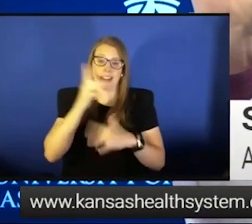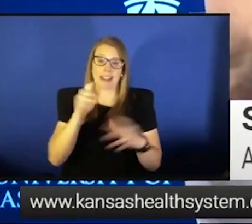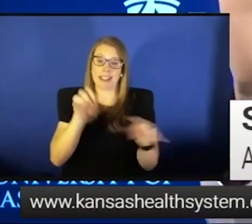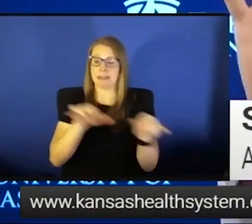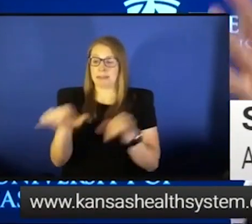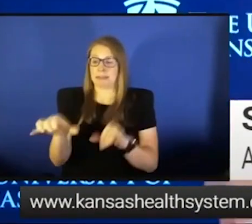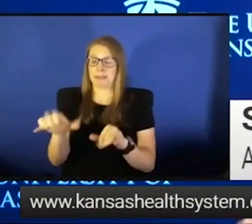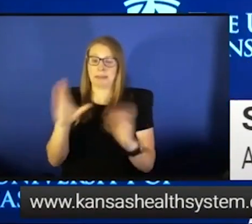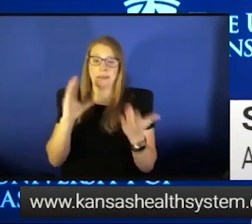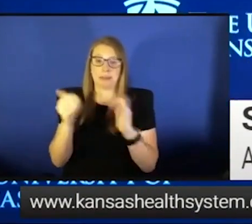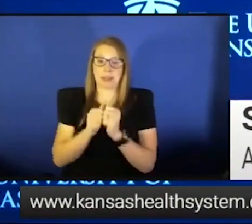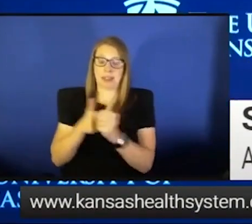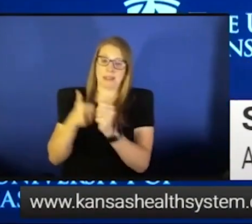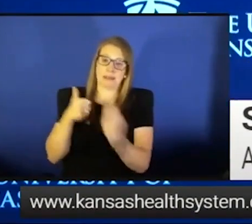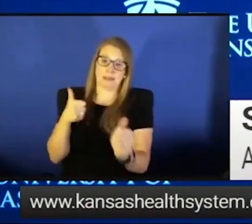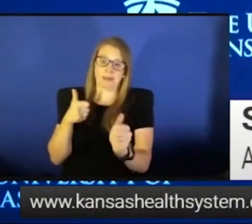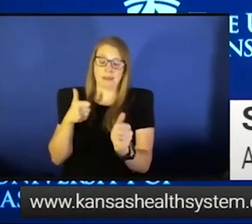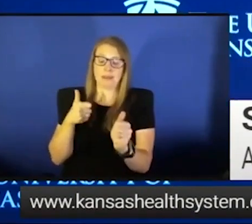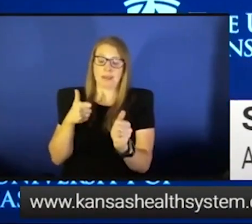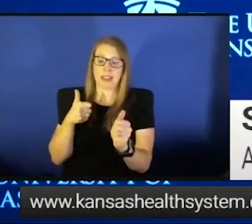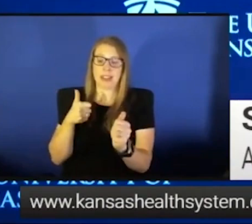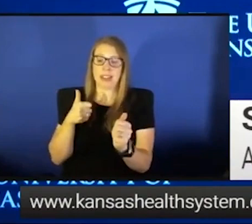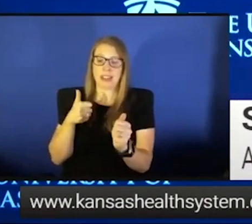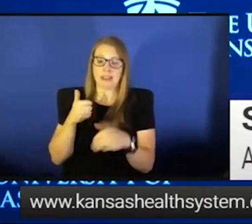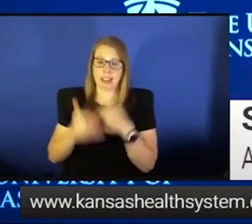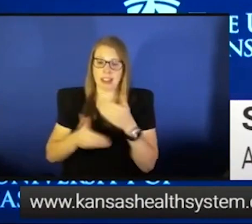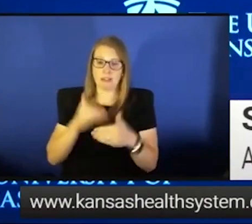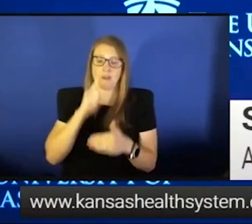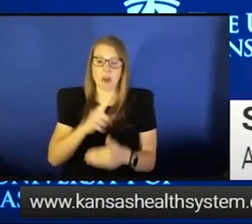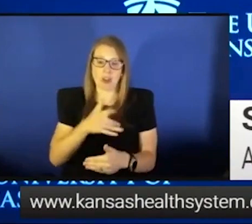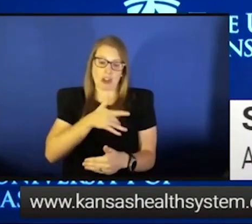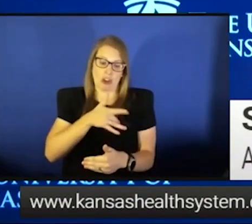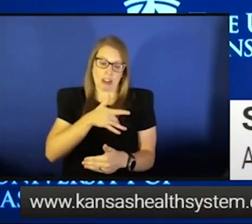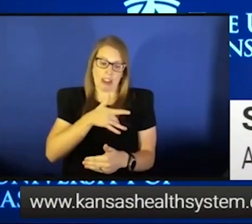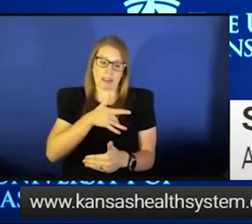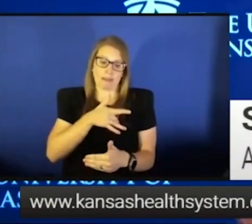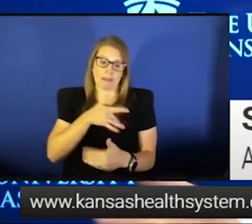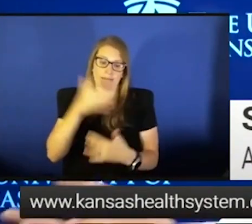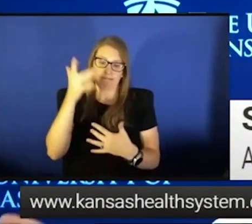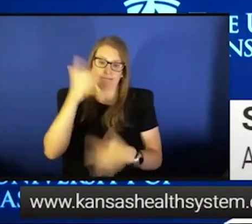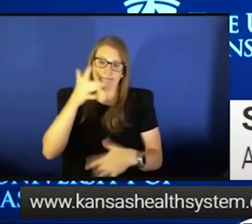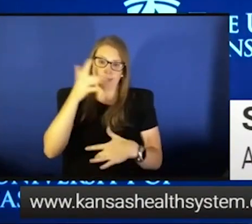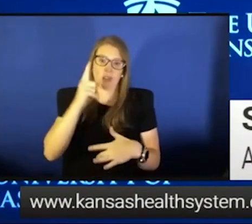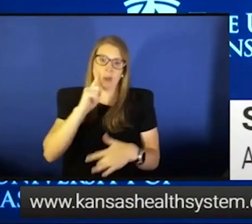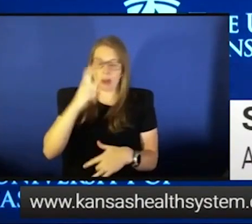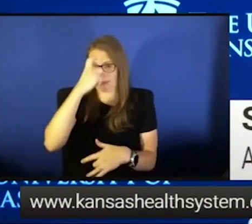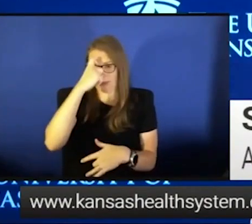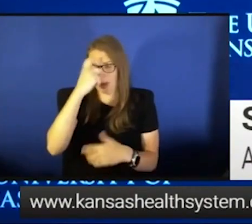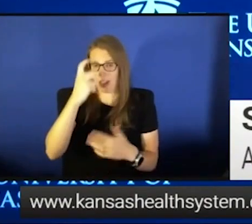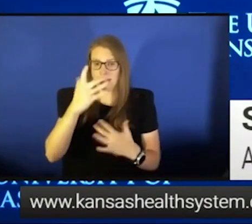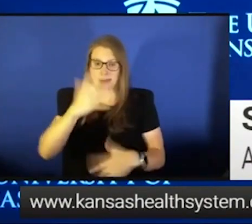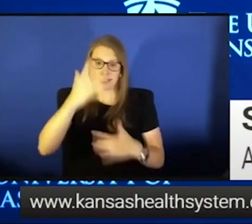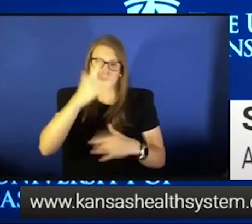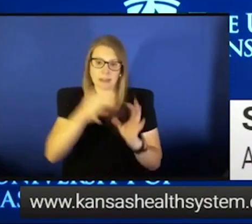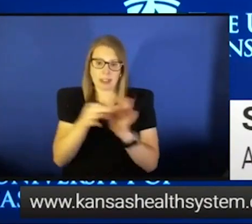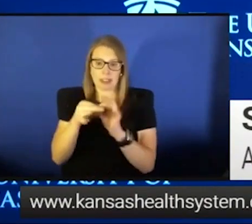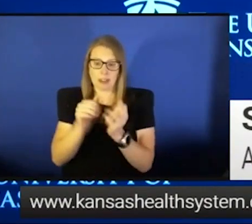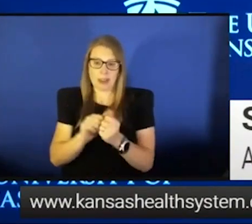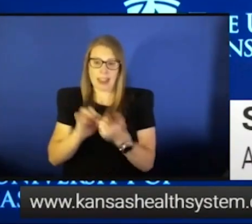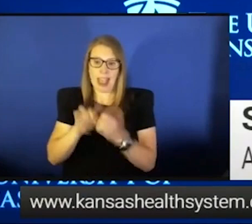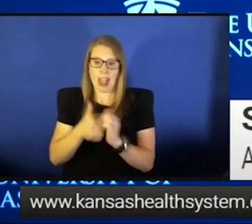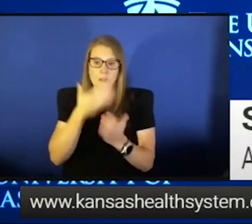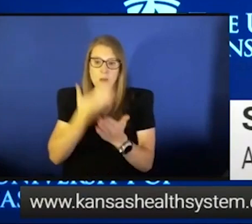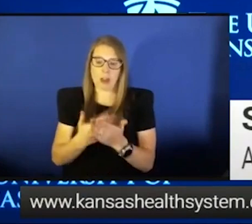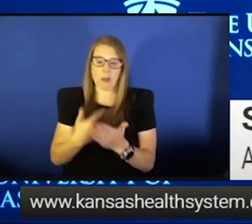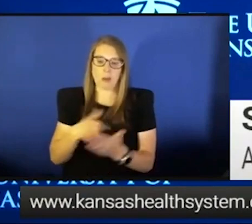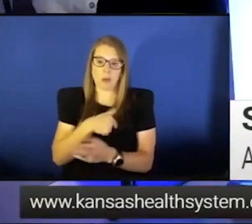the preventative steps for cardiac disease as well as for neurologic disease that's related to how good a blood